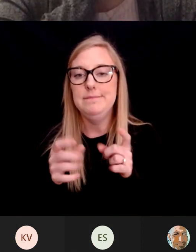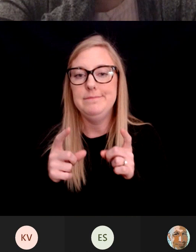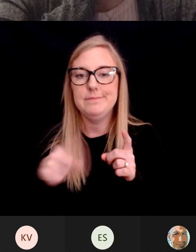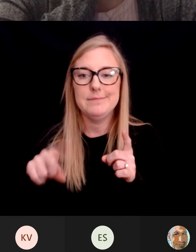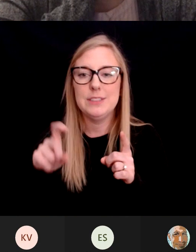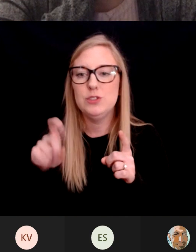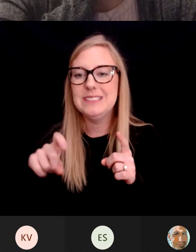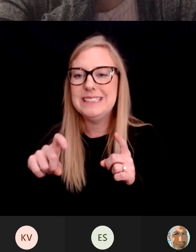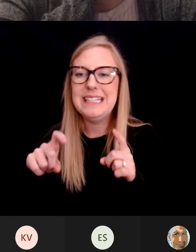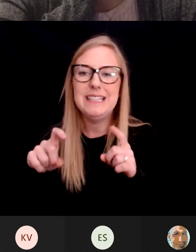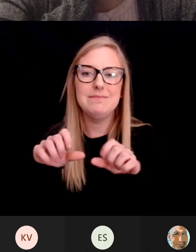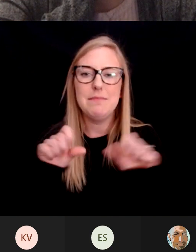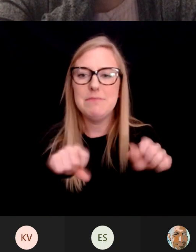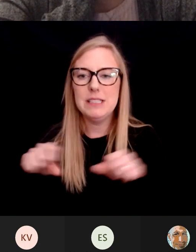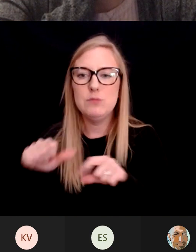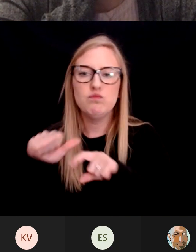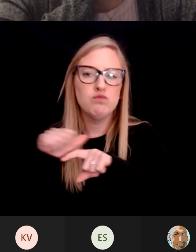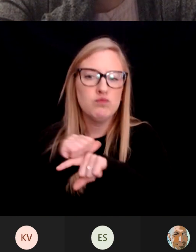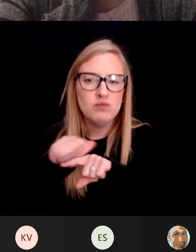kind of see things,